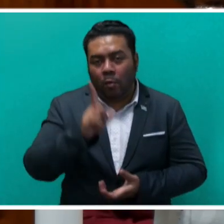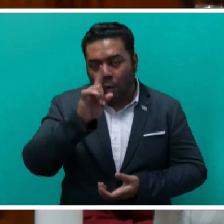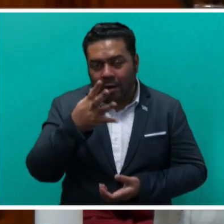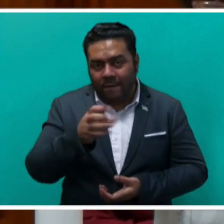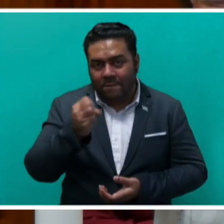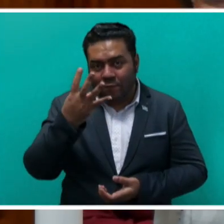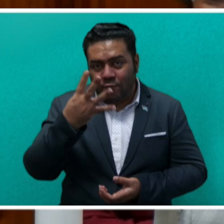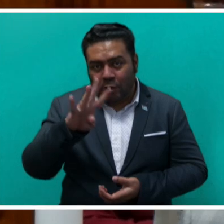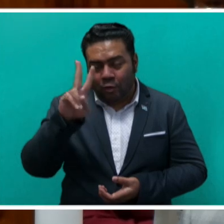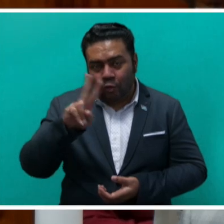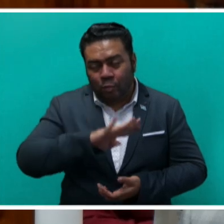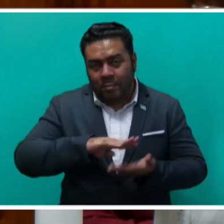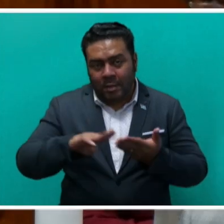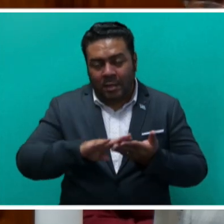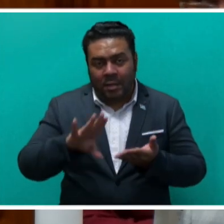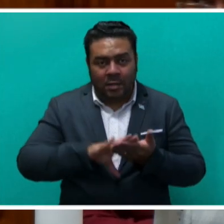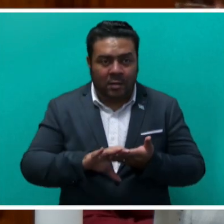$142 million worth of investment,